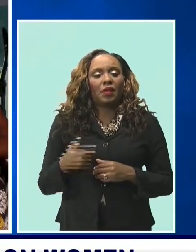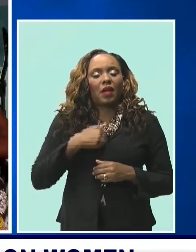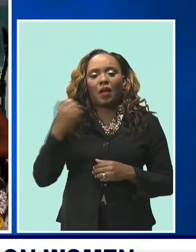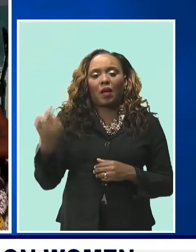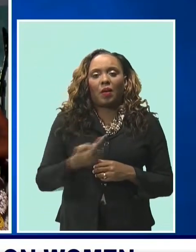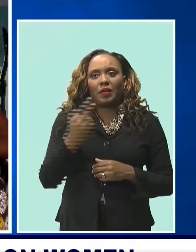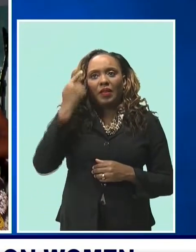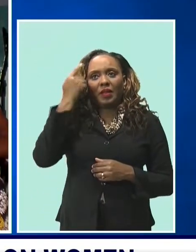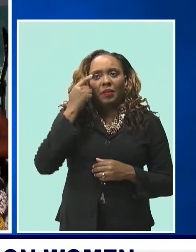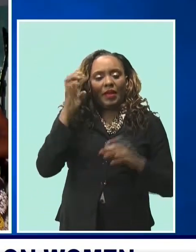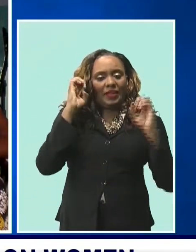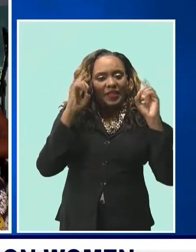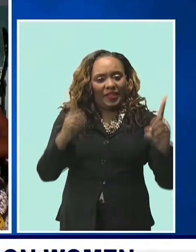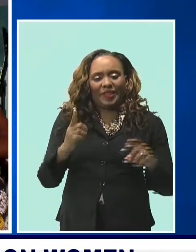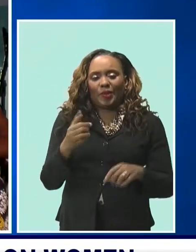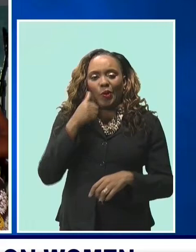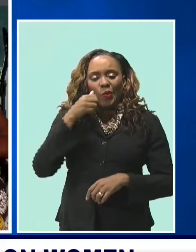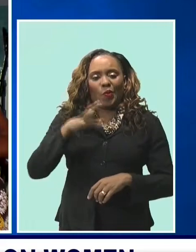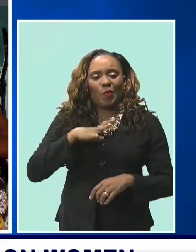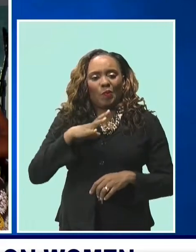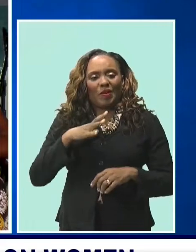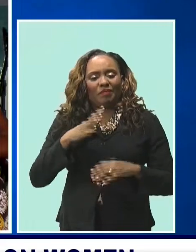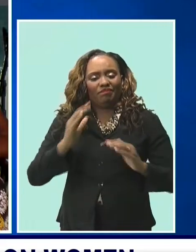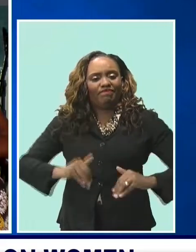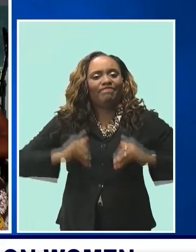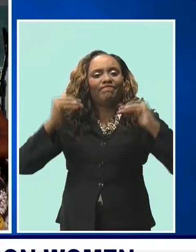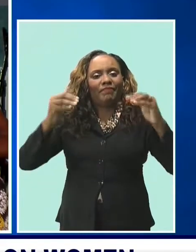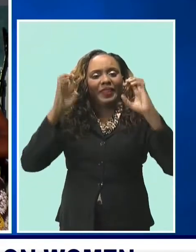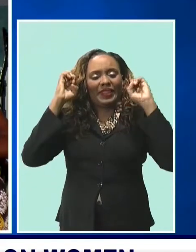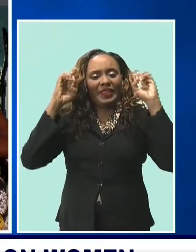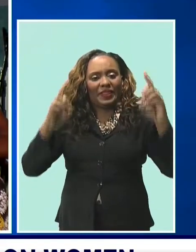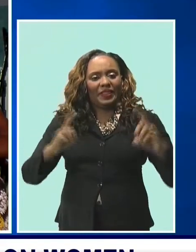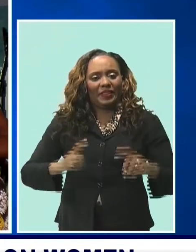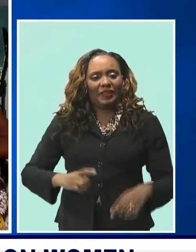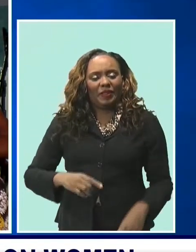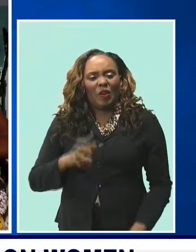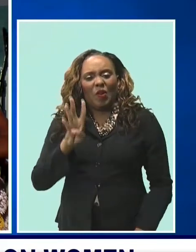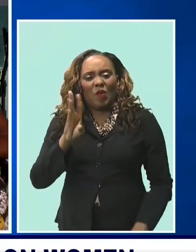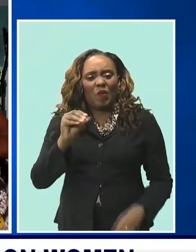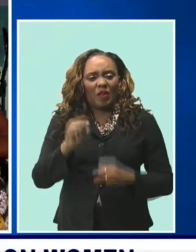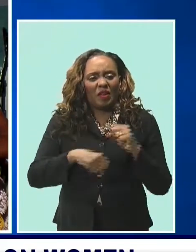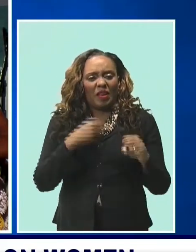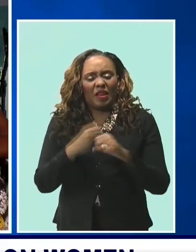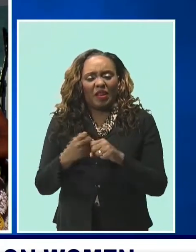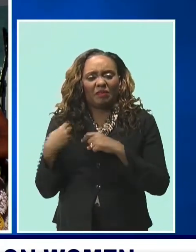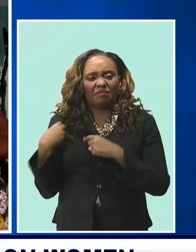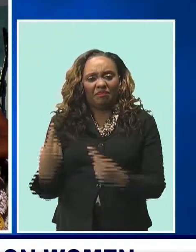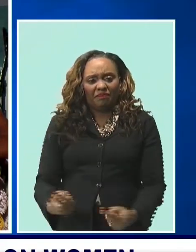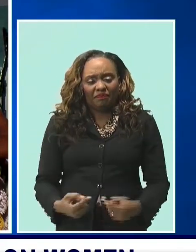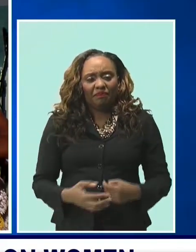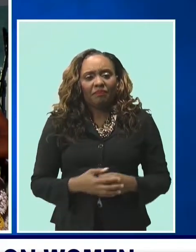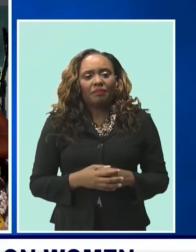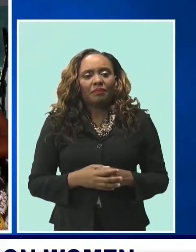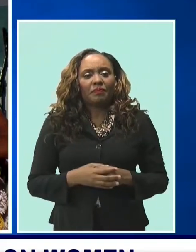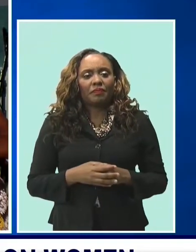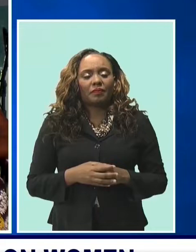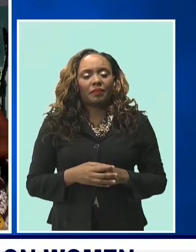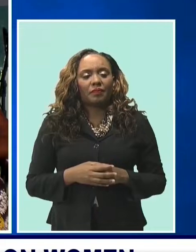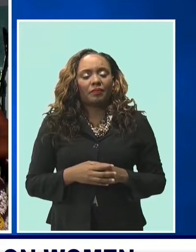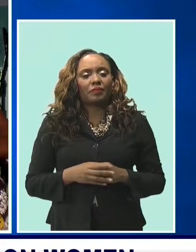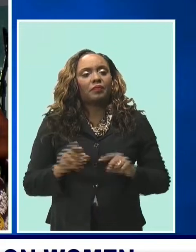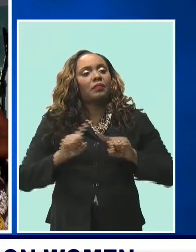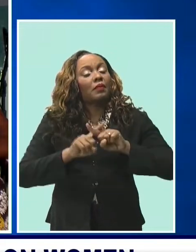education, that women have made strides in the past 40 years and achieved a lot in education. Conversely, they have not achieved